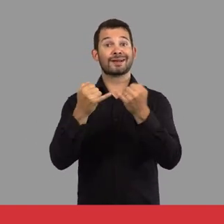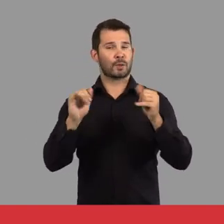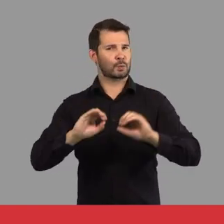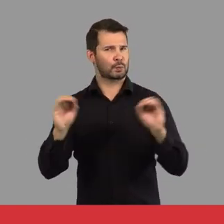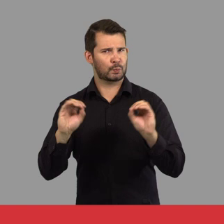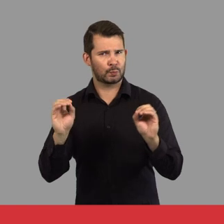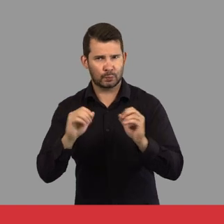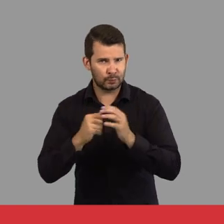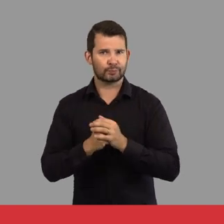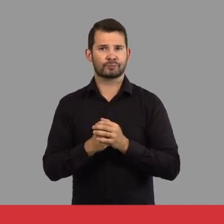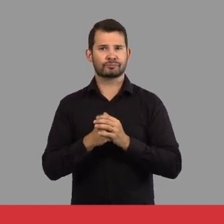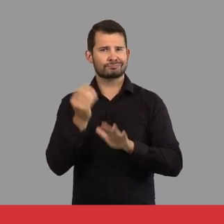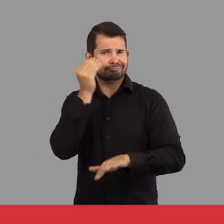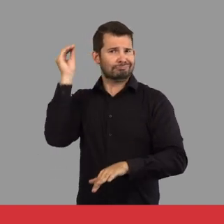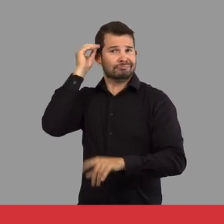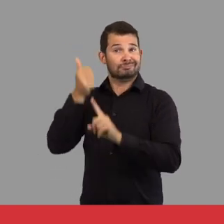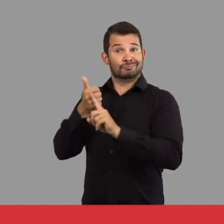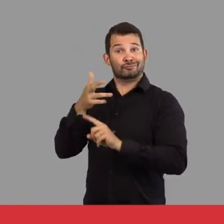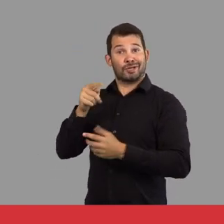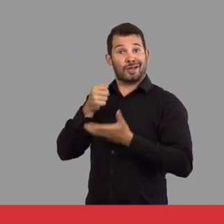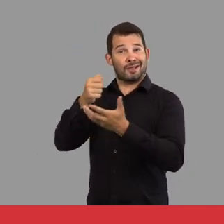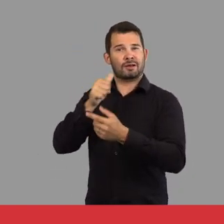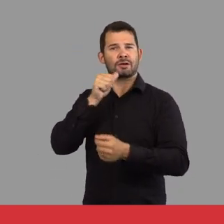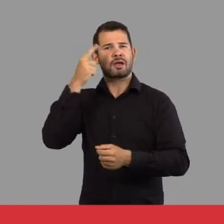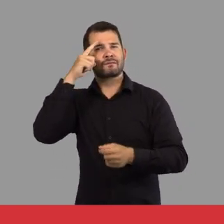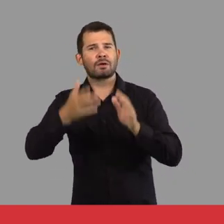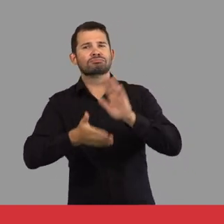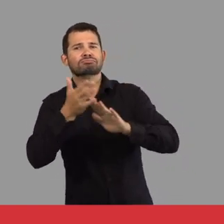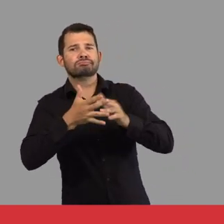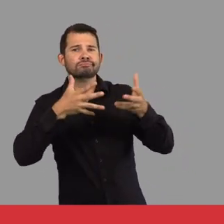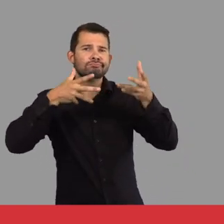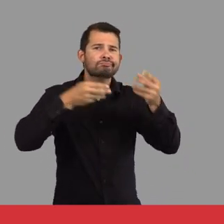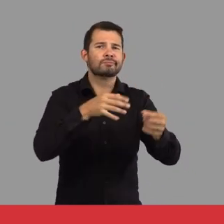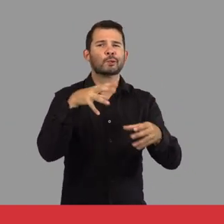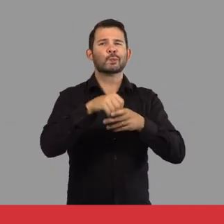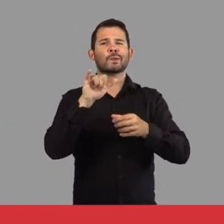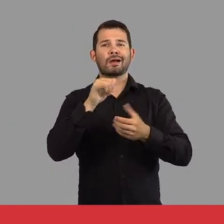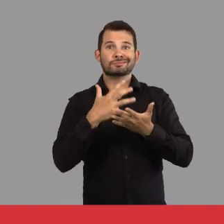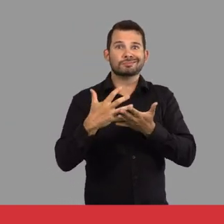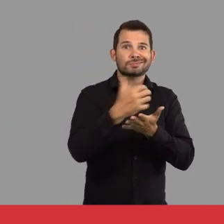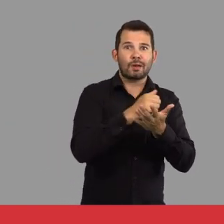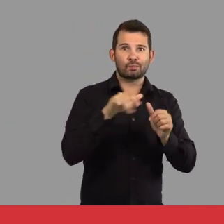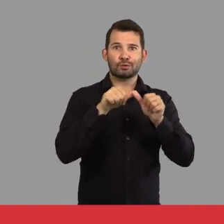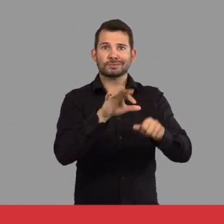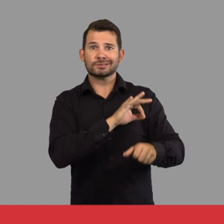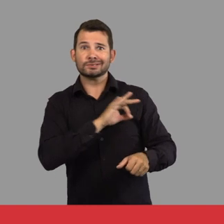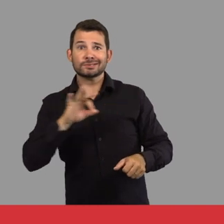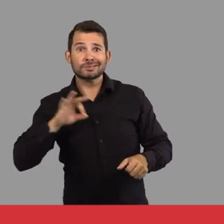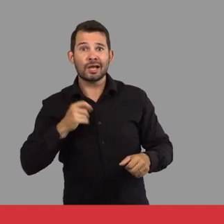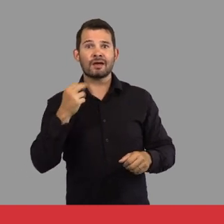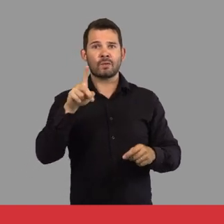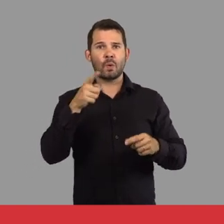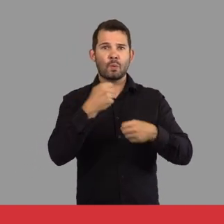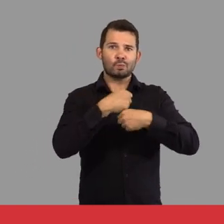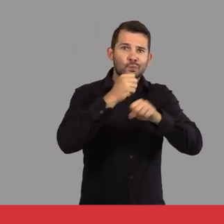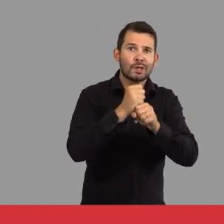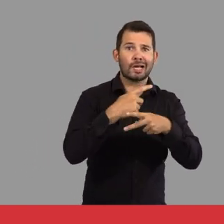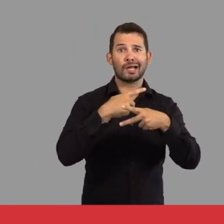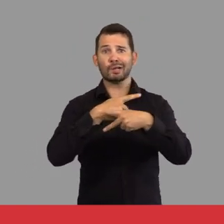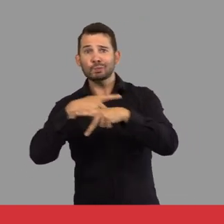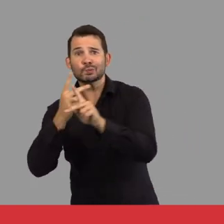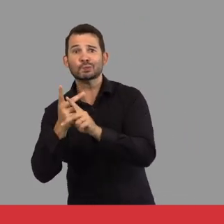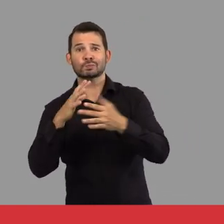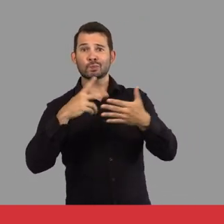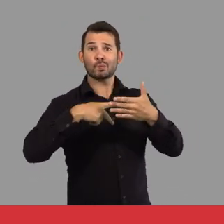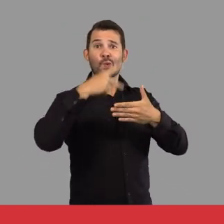There is no deadline. Keep in mind that this grant is not for regular operating costs, including the salaries of permanent staff,